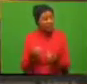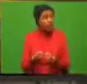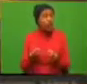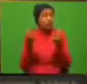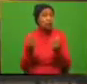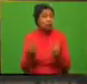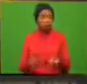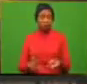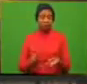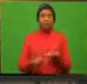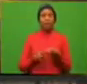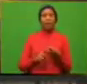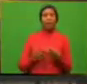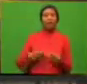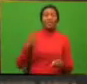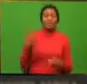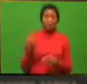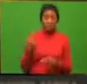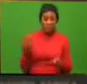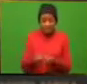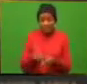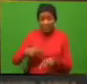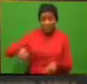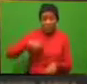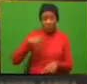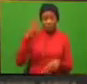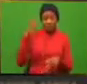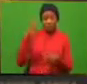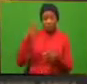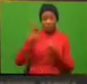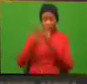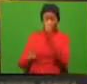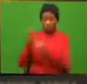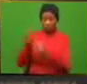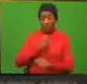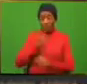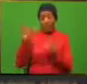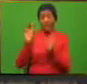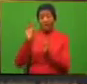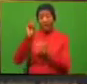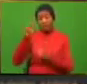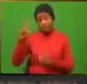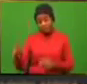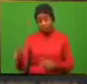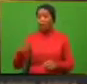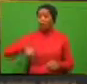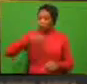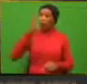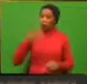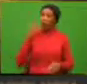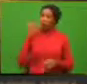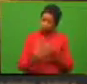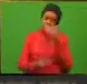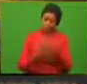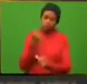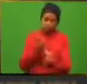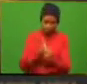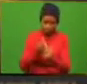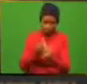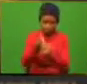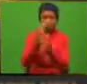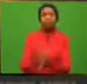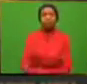as long as we are being ridiculed, we will continue to fight. That is why, for example, we